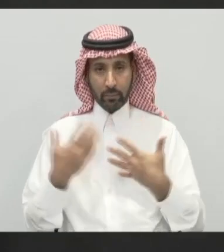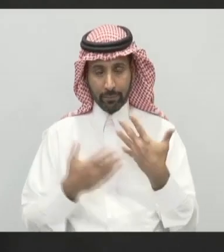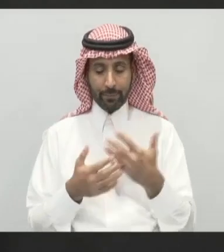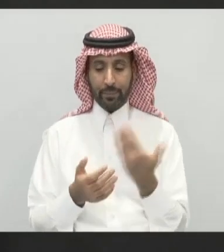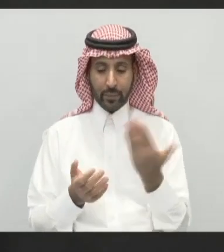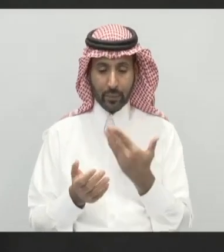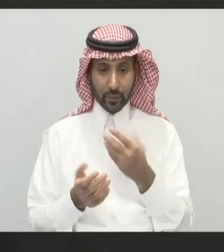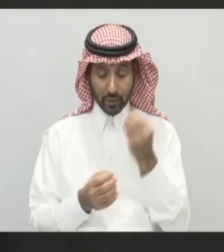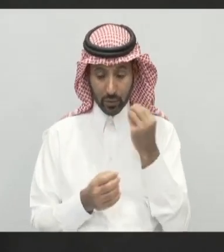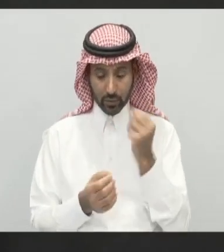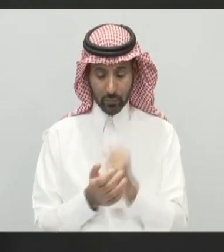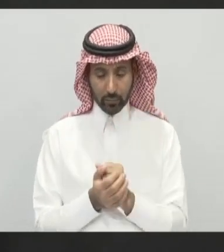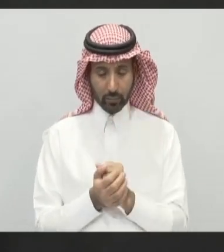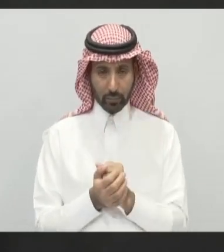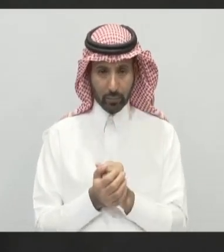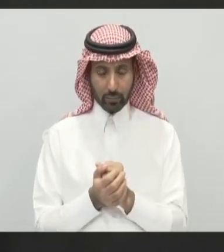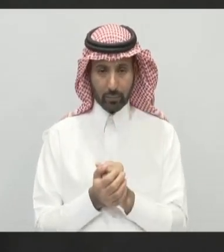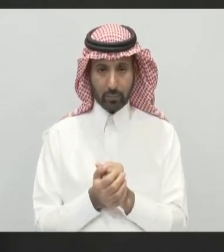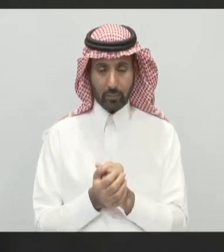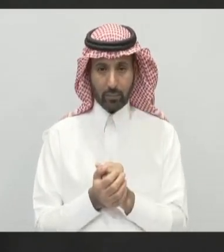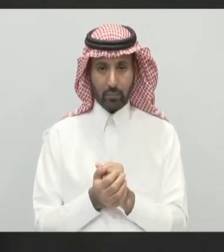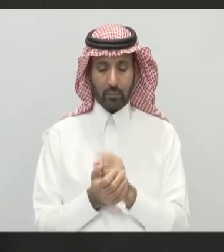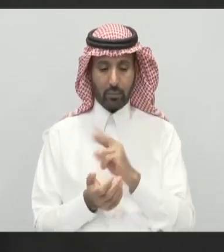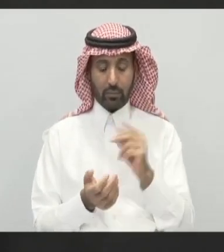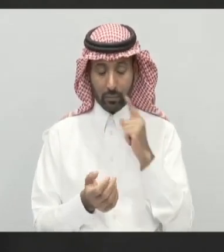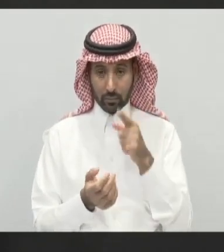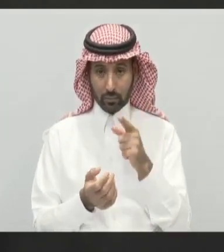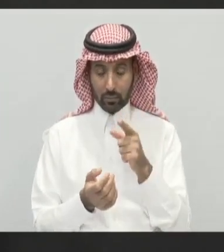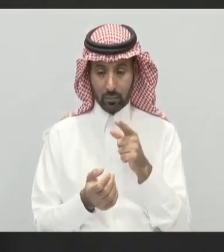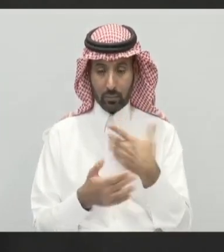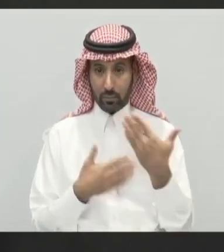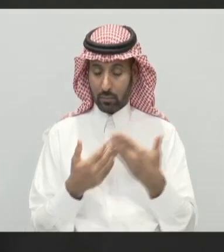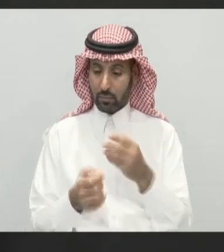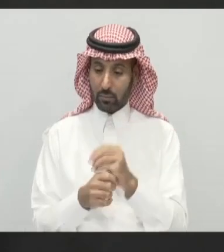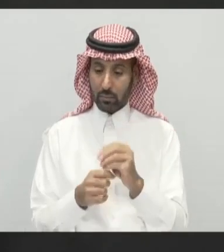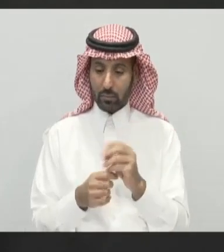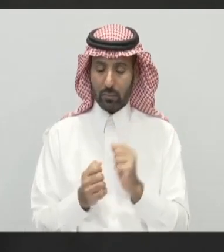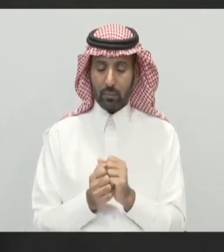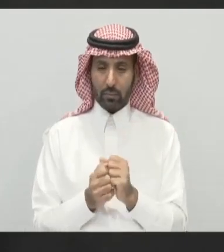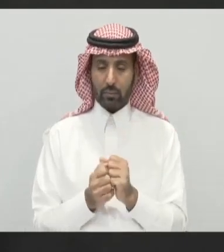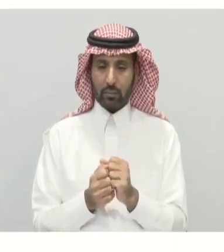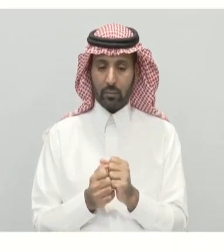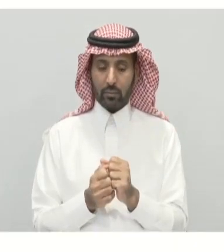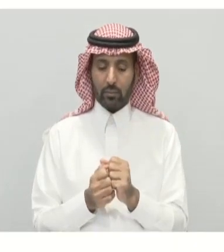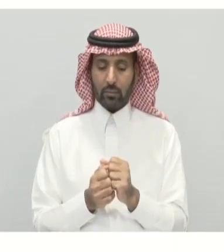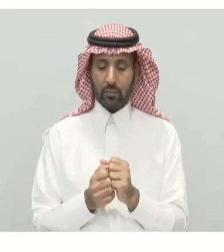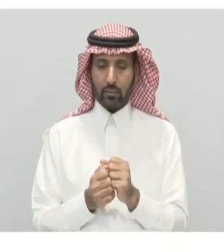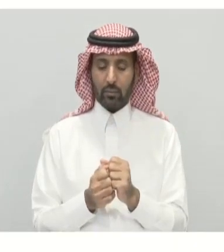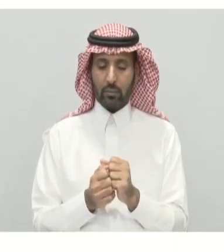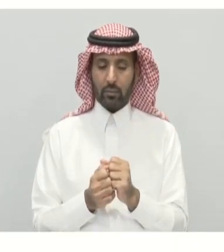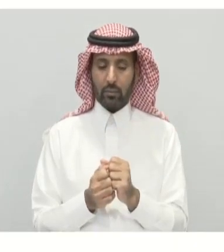here, he could ask Hussein, can you do it for me, Hussein, and talk to them instead of me.